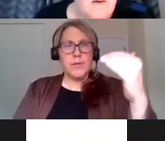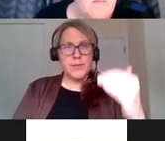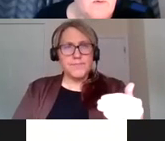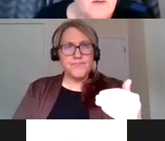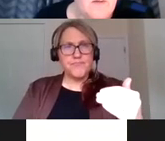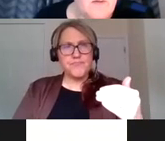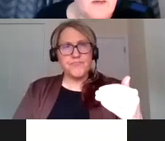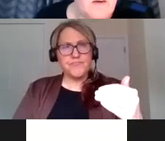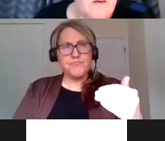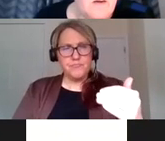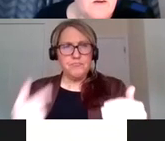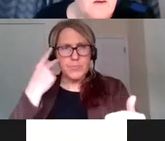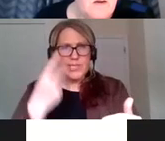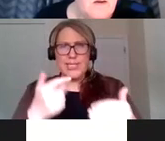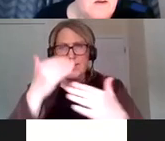And then we're gonna see,